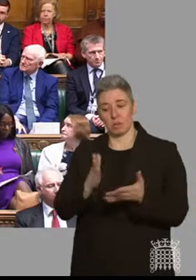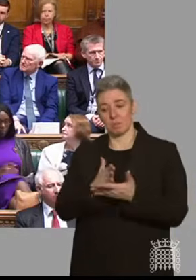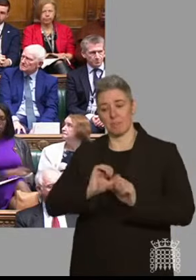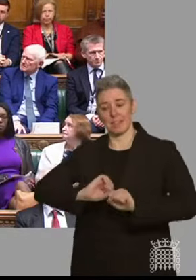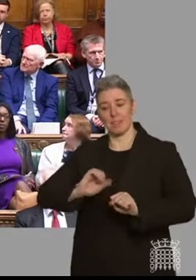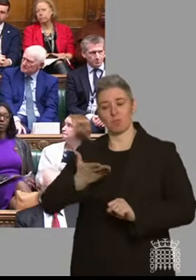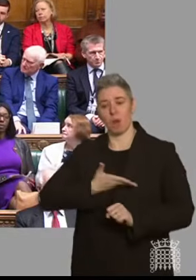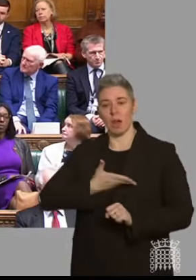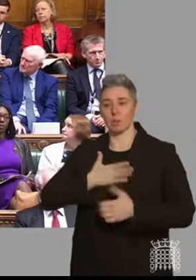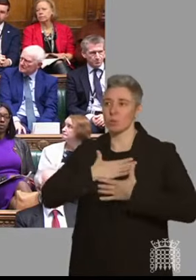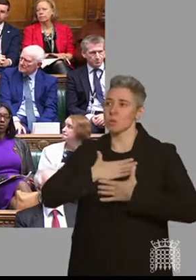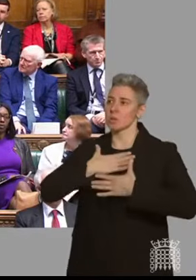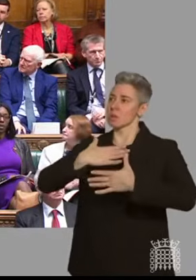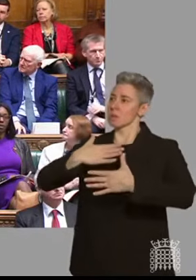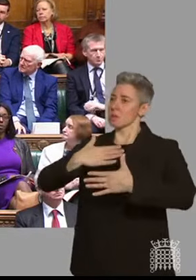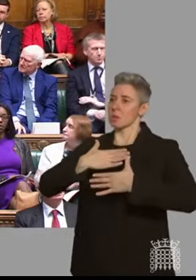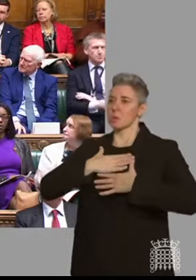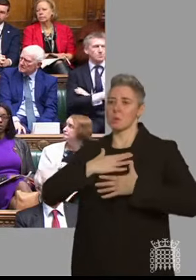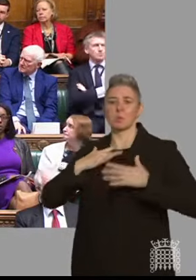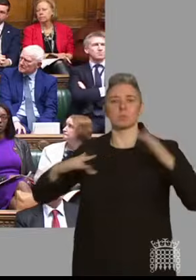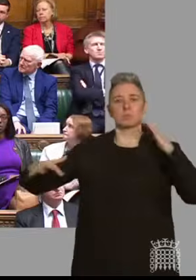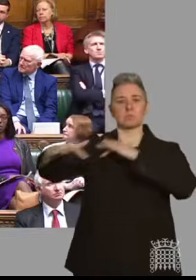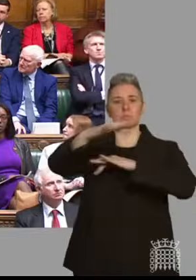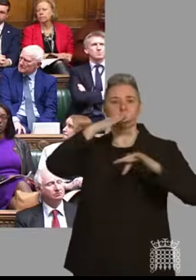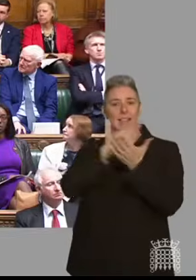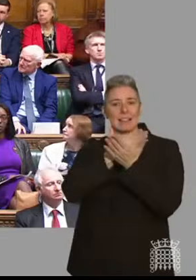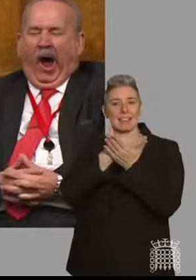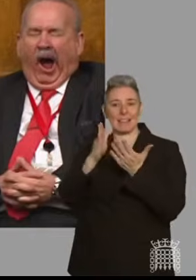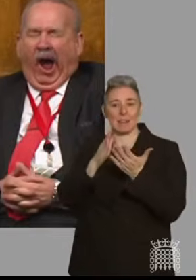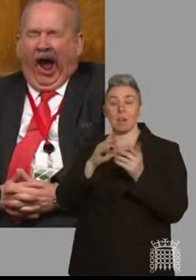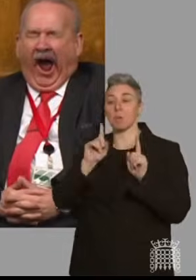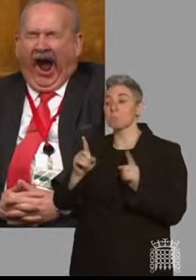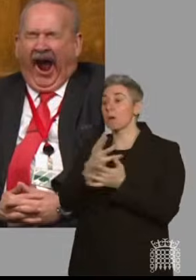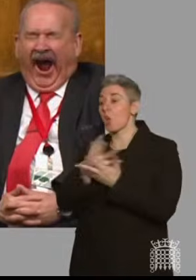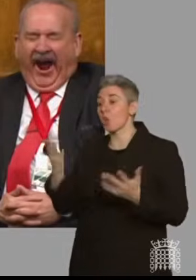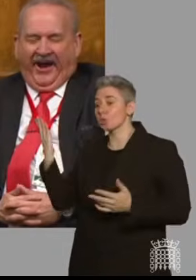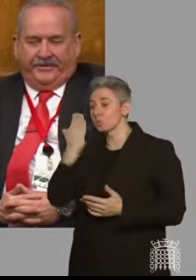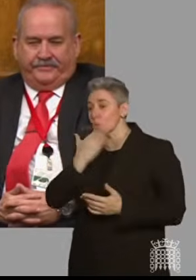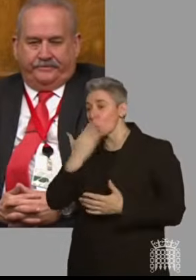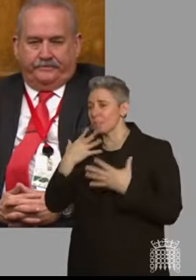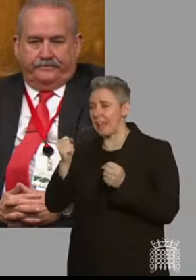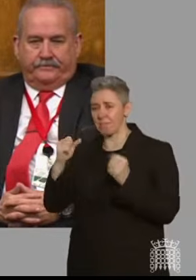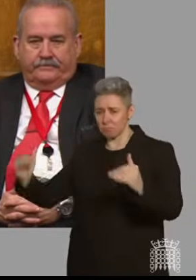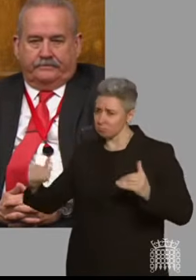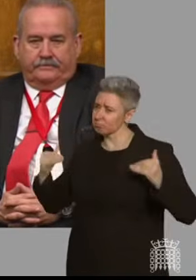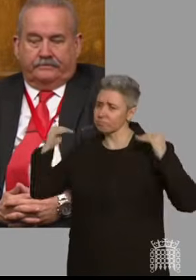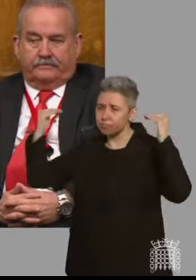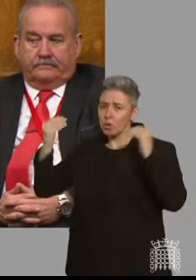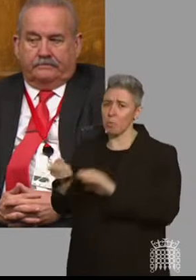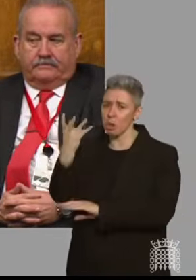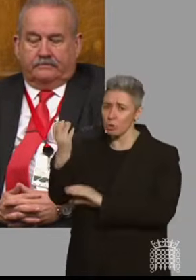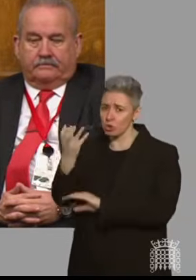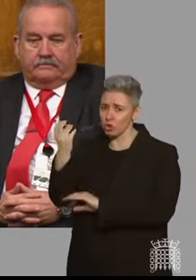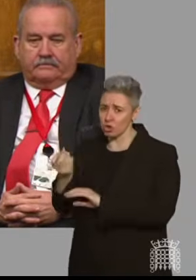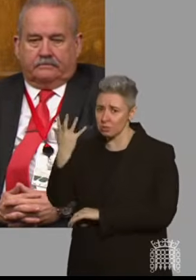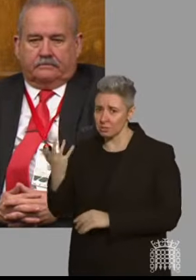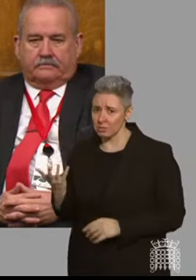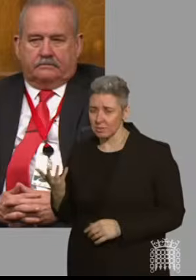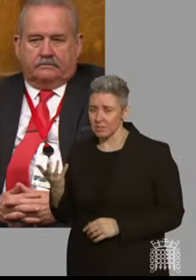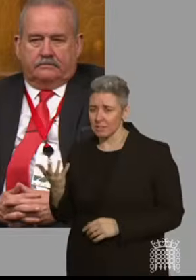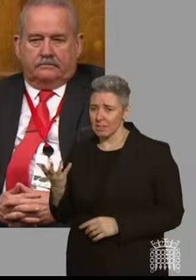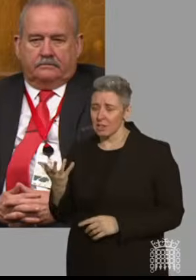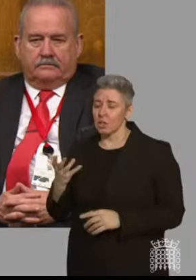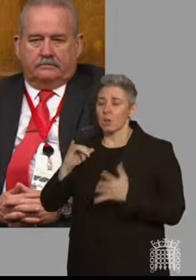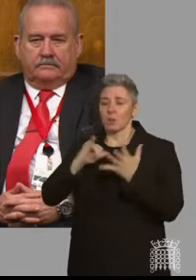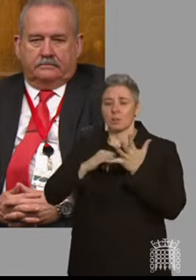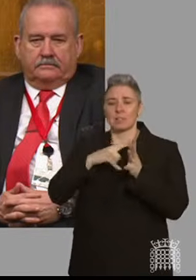air pollution. Sadiq Khan, the Mayor of London, has announced Sadiq Khan, the Mayor